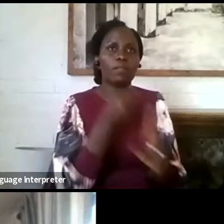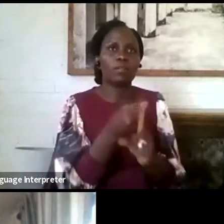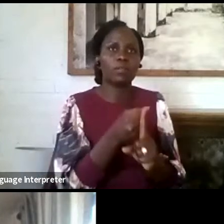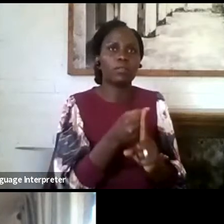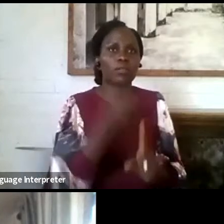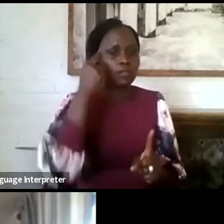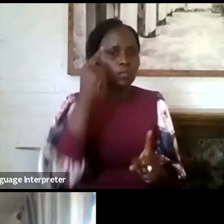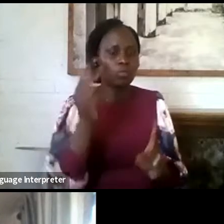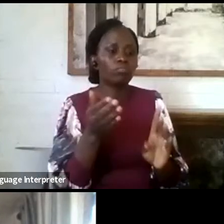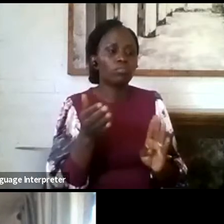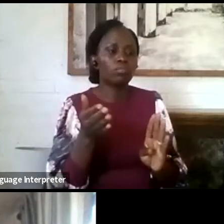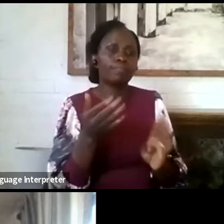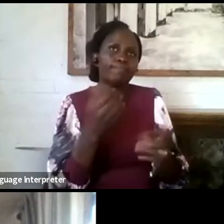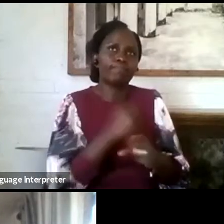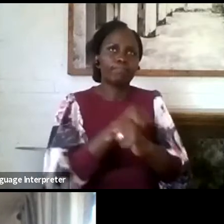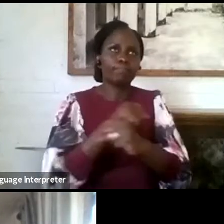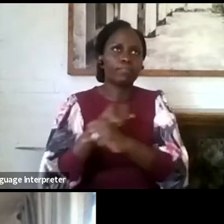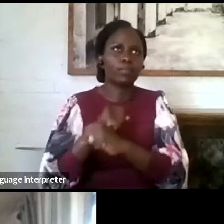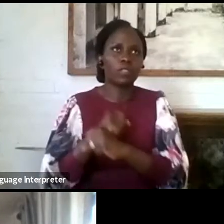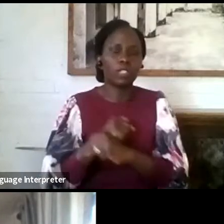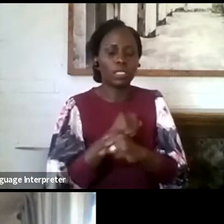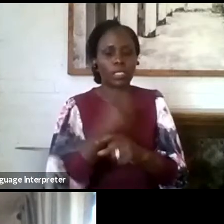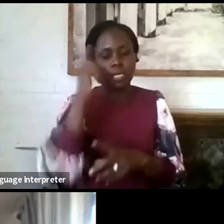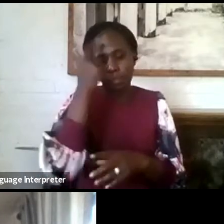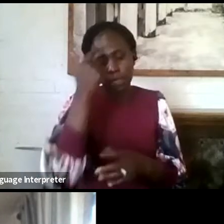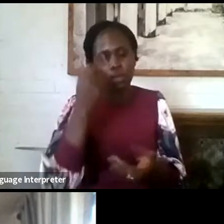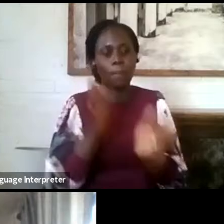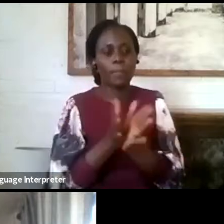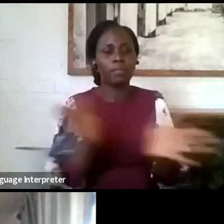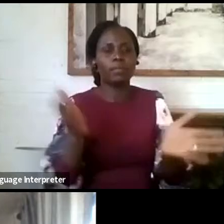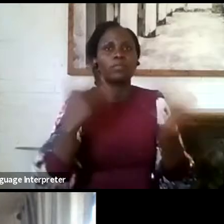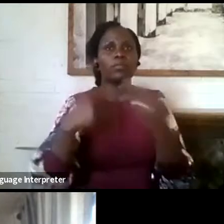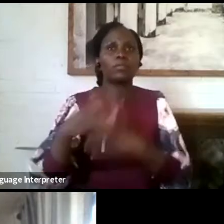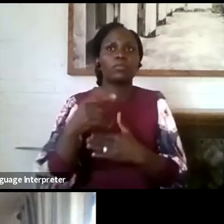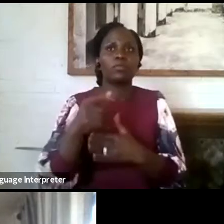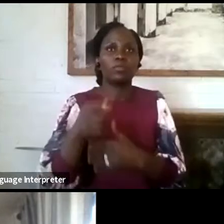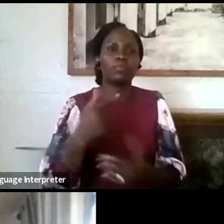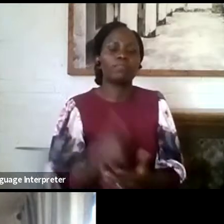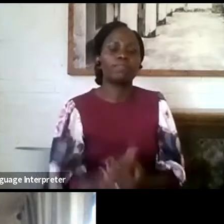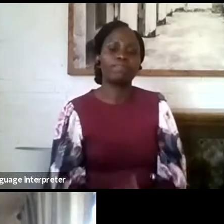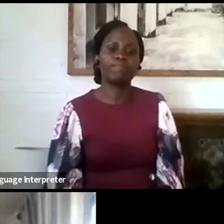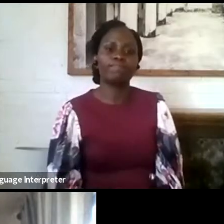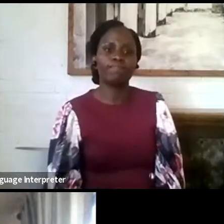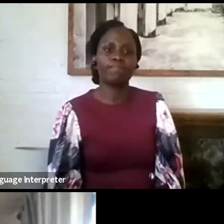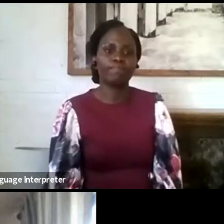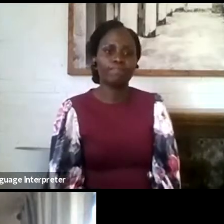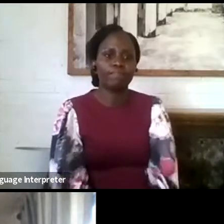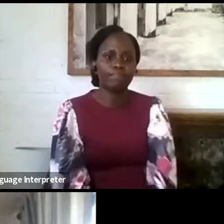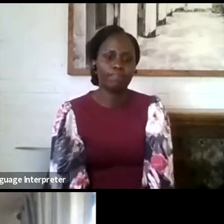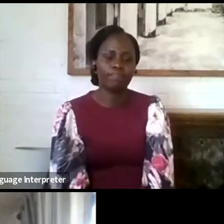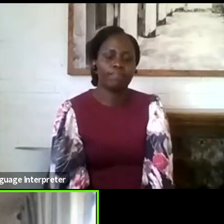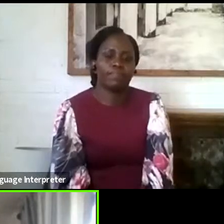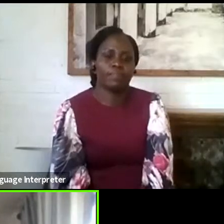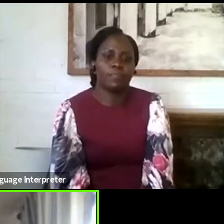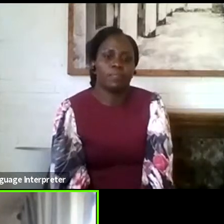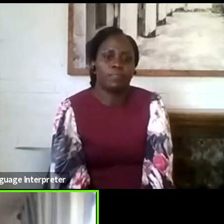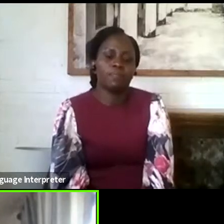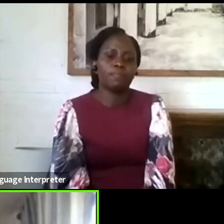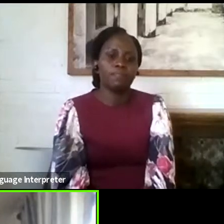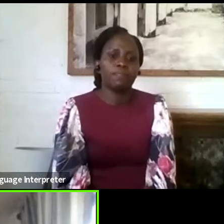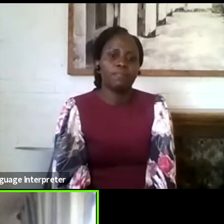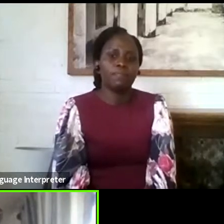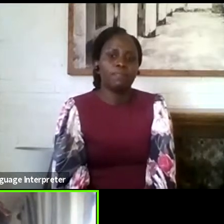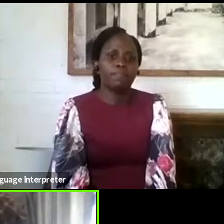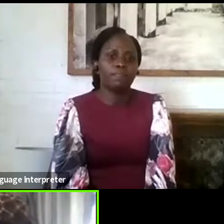or public agencies to reverse these. Khadija, if you have anything to add, that would be great. Yeah, I